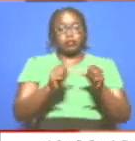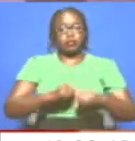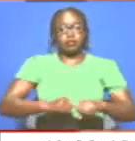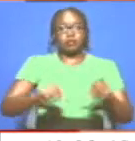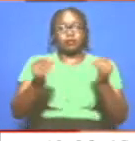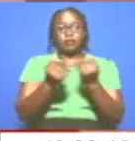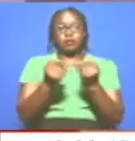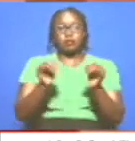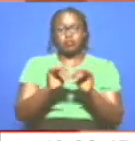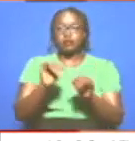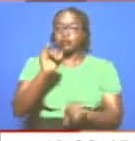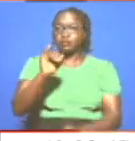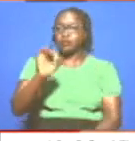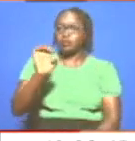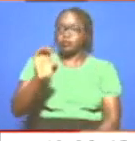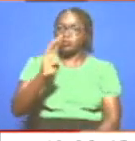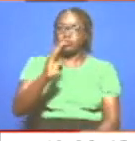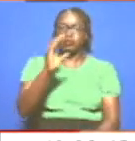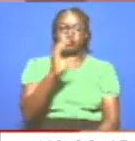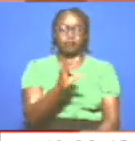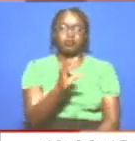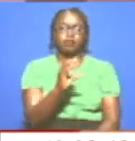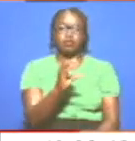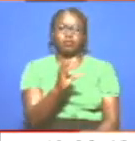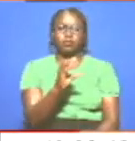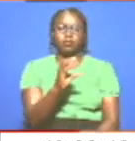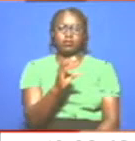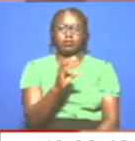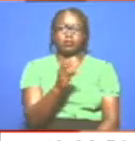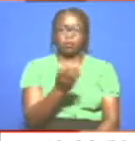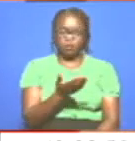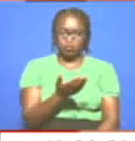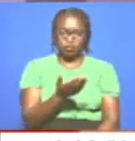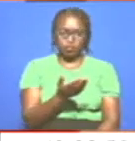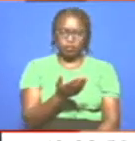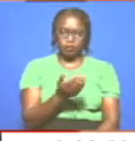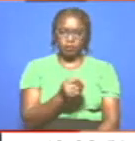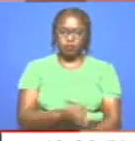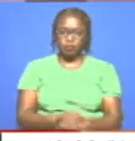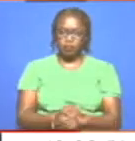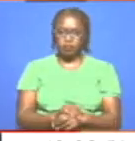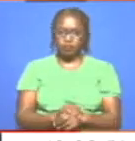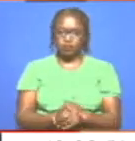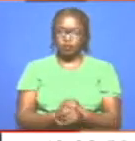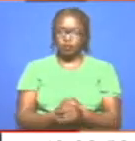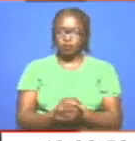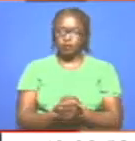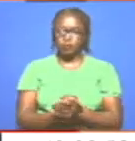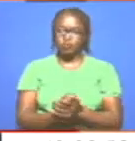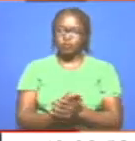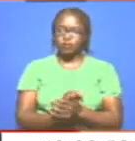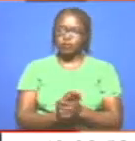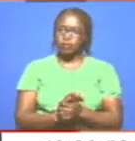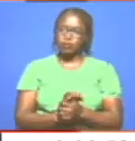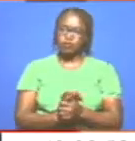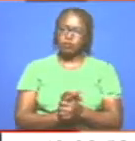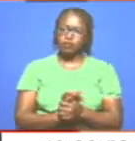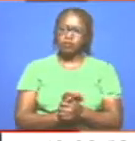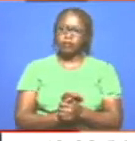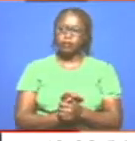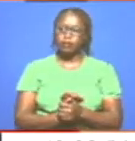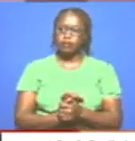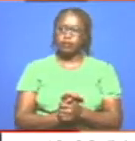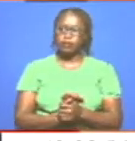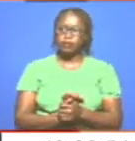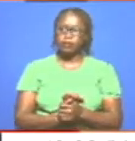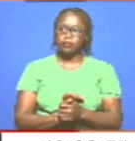Independent Electoral and Boundaries Commission, the Wafula Chebukati. Kamji Medza is our reporter at the Kenya School of Government. And